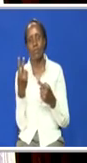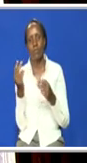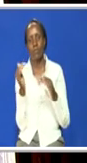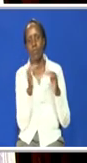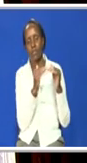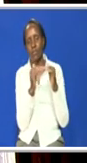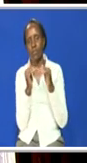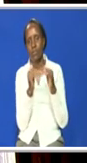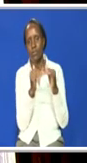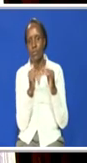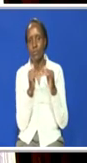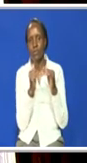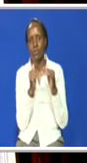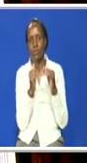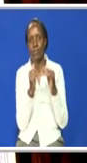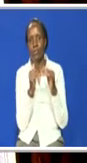2 plus 4 plus 2 is equals to.